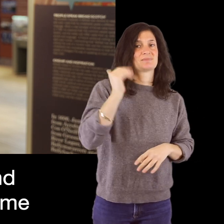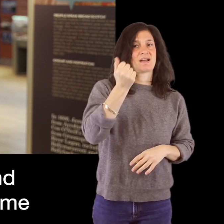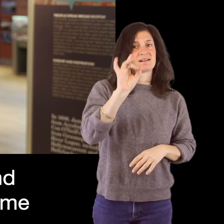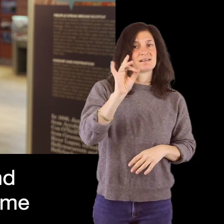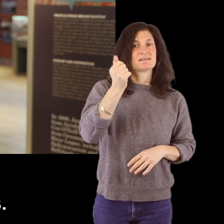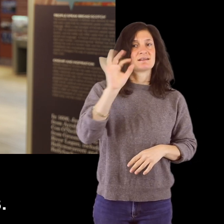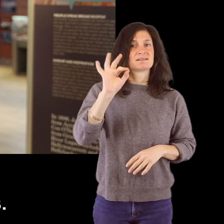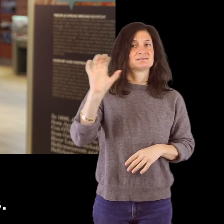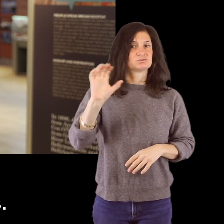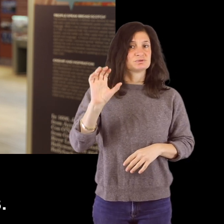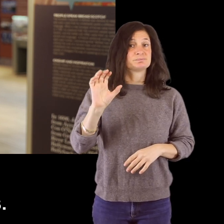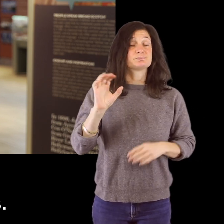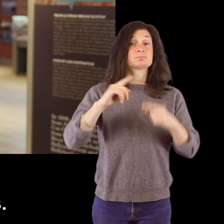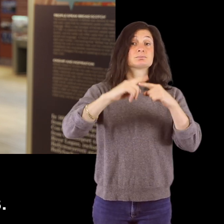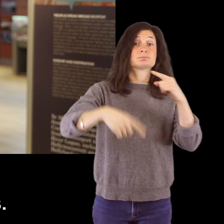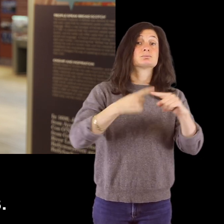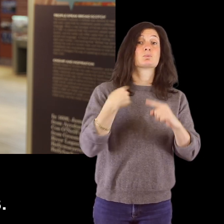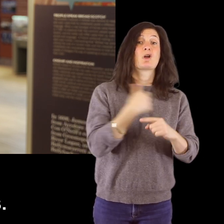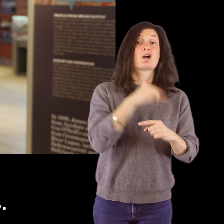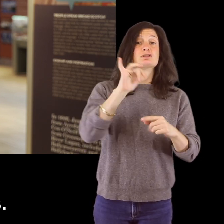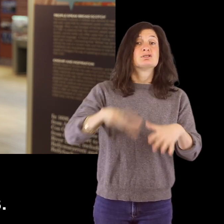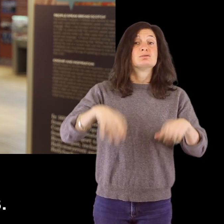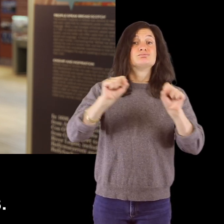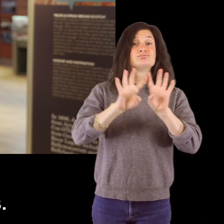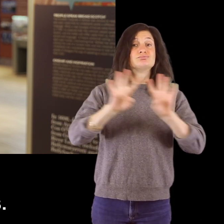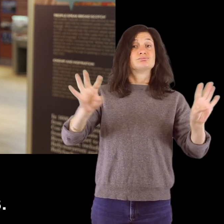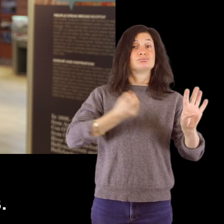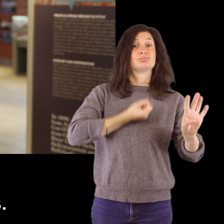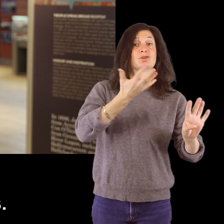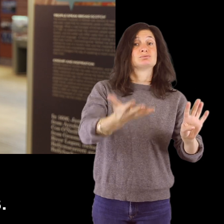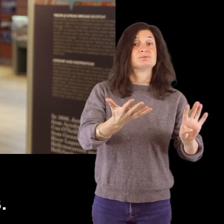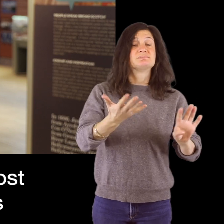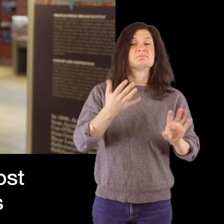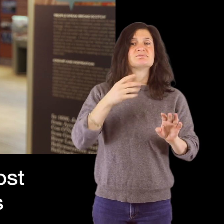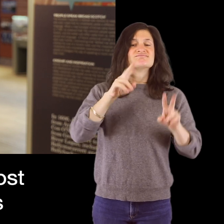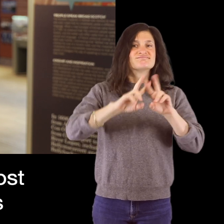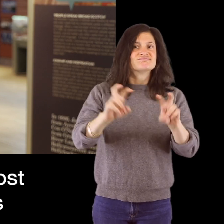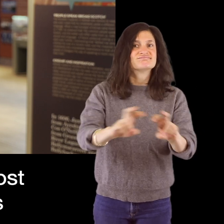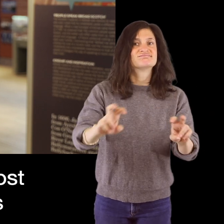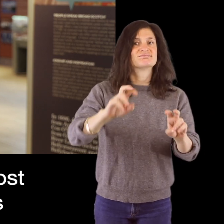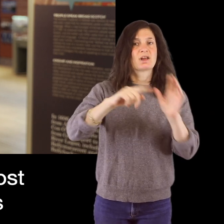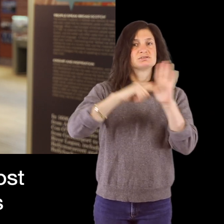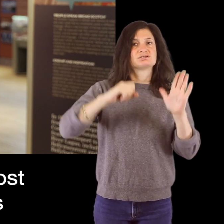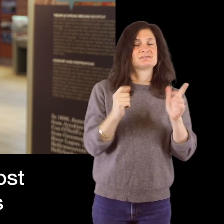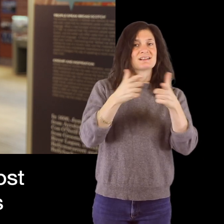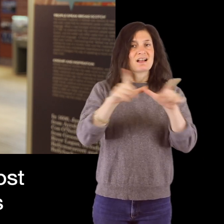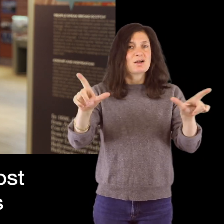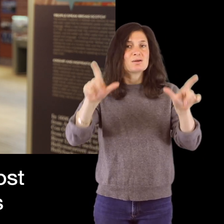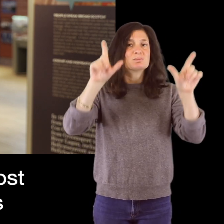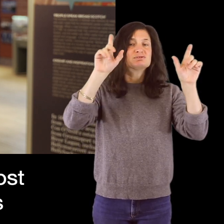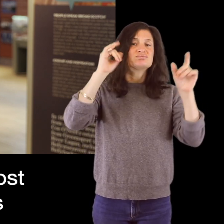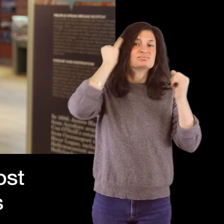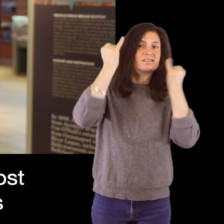they worked at home in the linen trade in the late 18th and early 19th centuries. During the year, we also play host to a